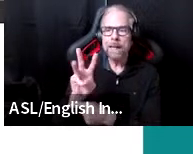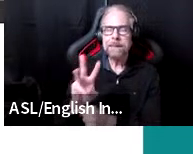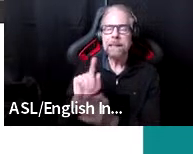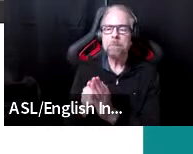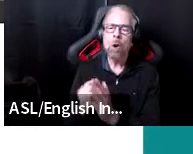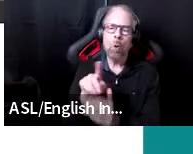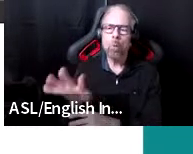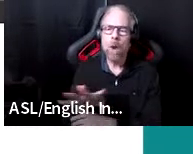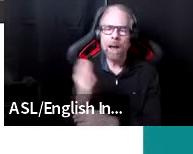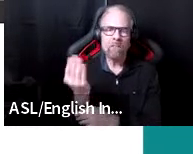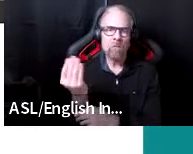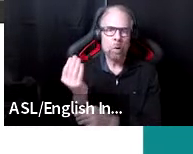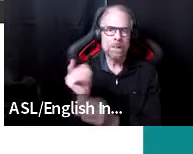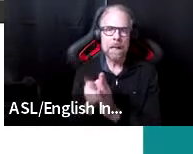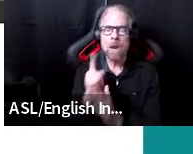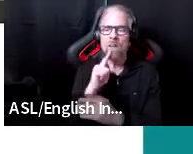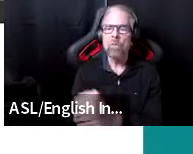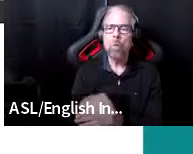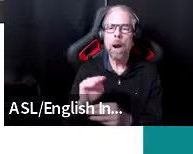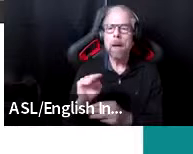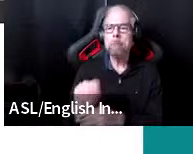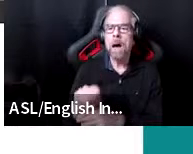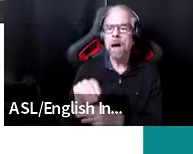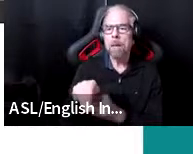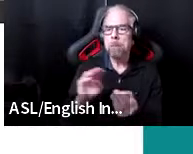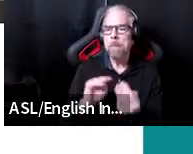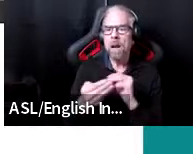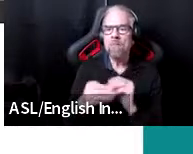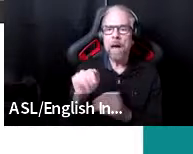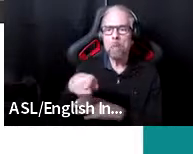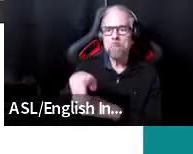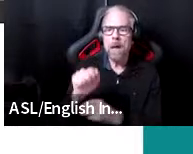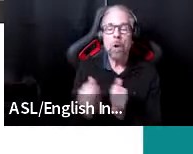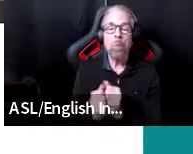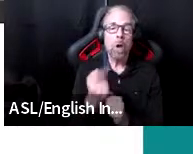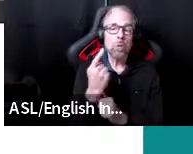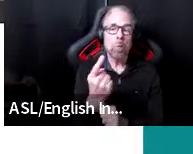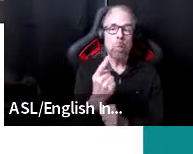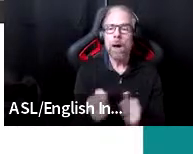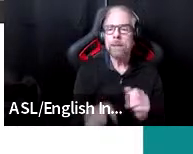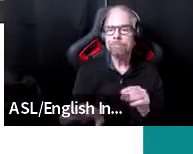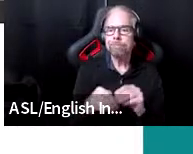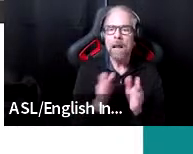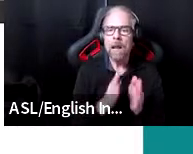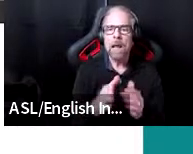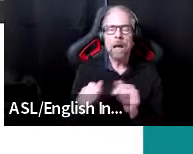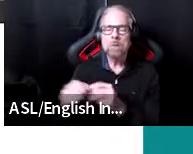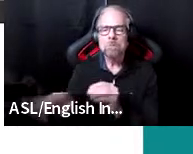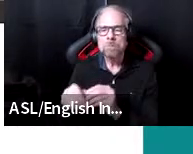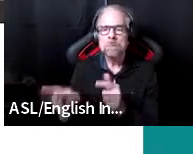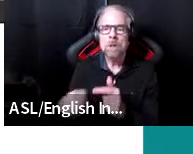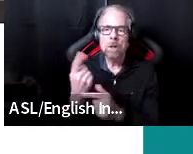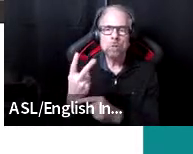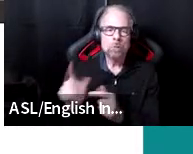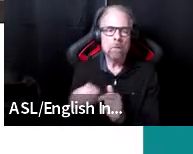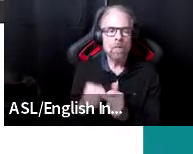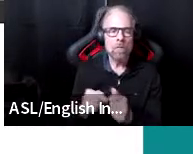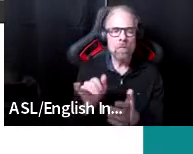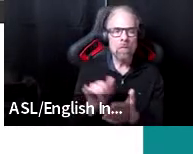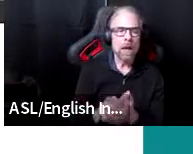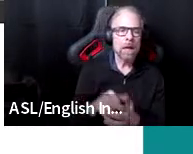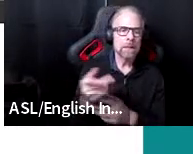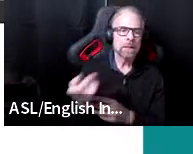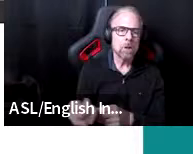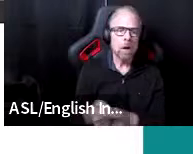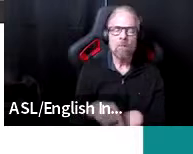for the modified LPA with one aux or two aux. And this is a 40 to 67% improvement compared to the